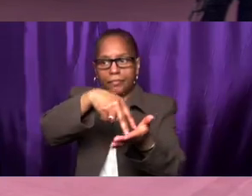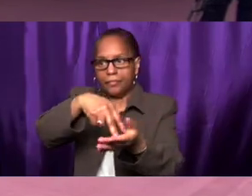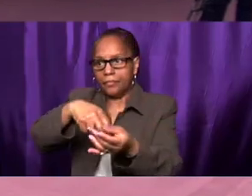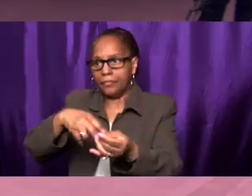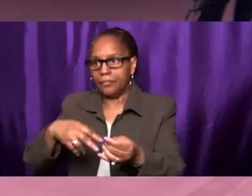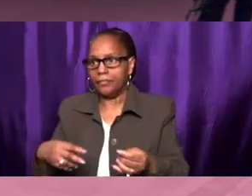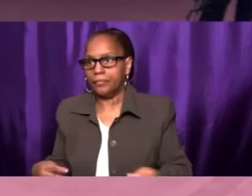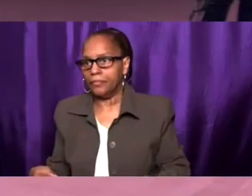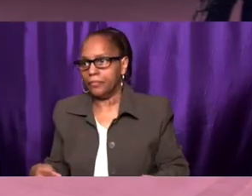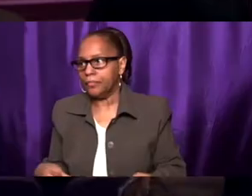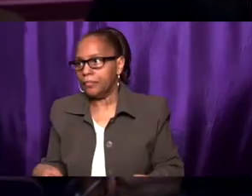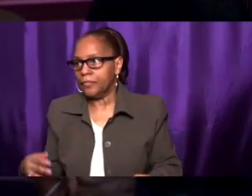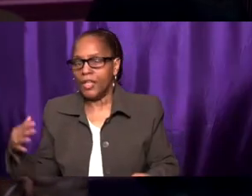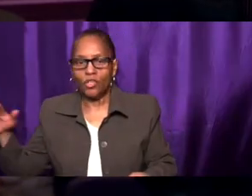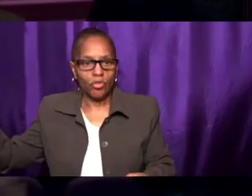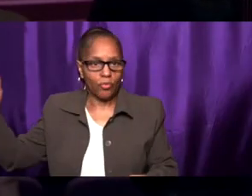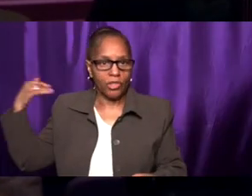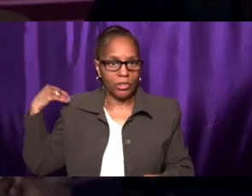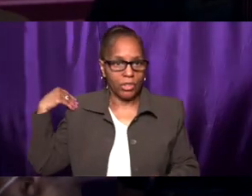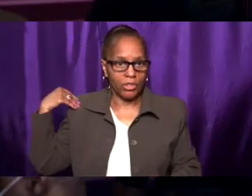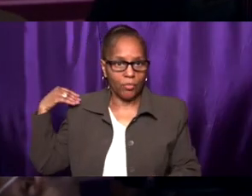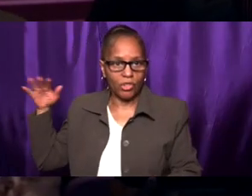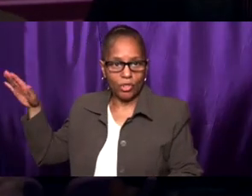Stretch across the room and touch somebody's shoulder.